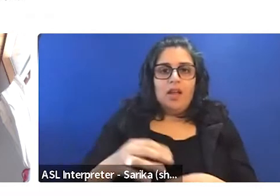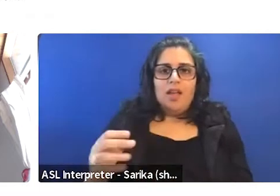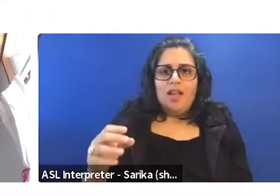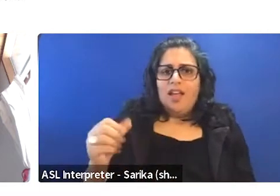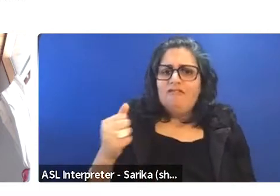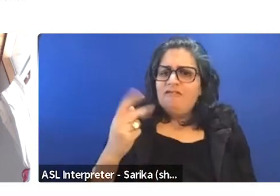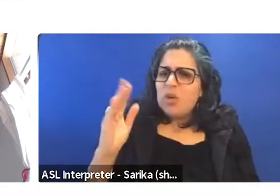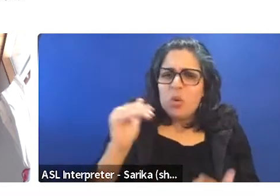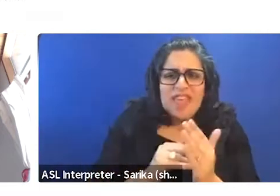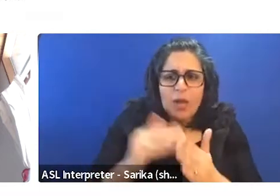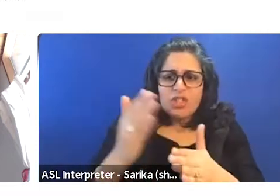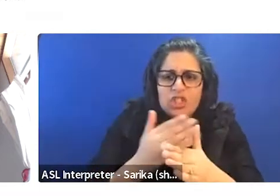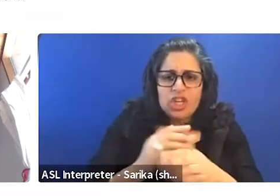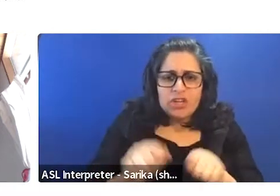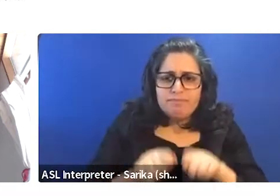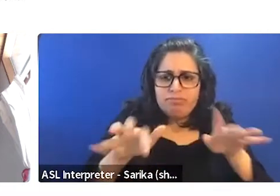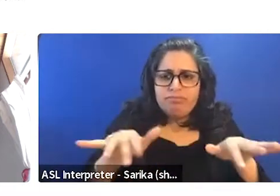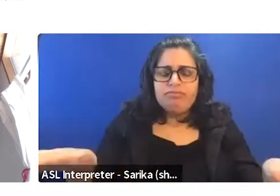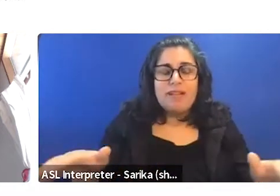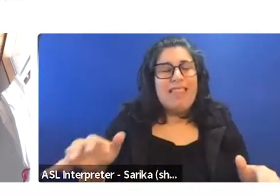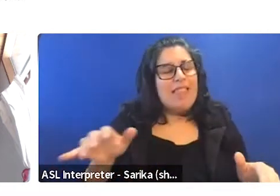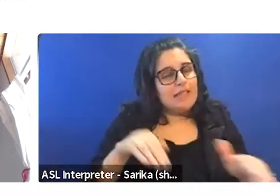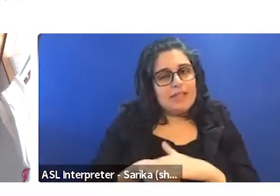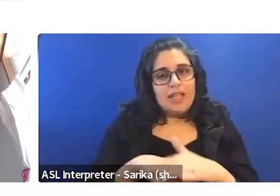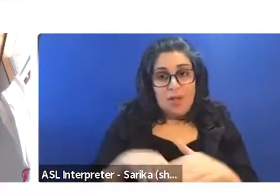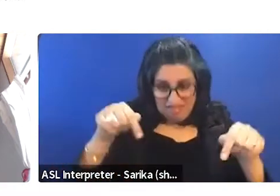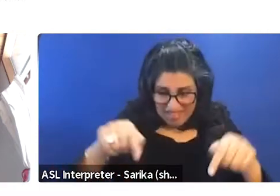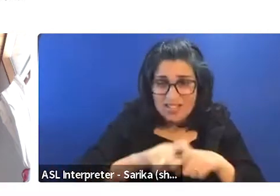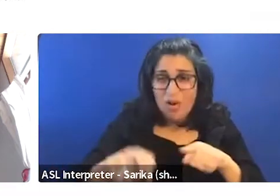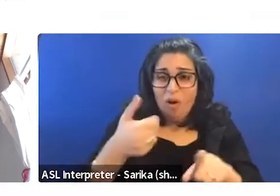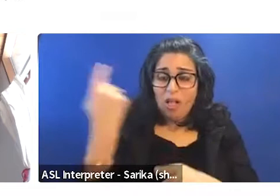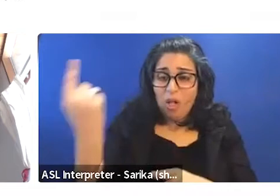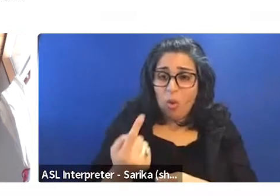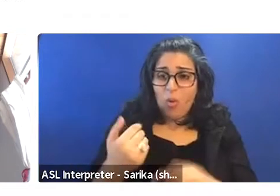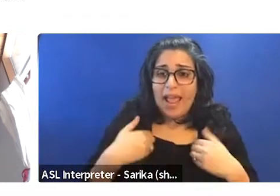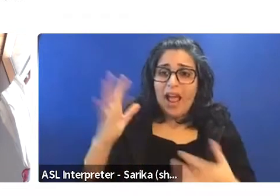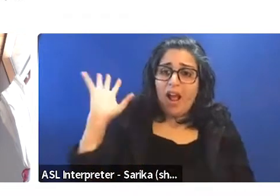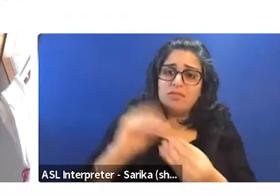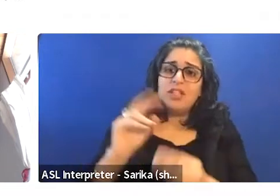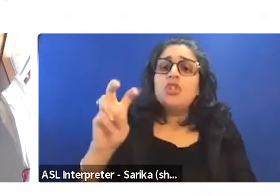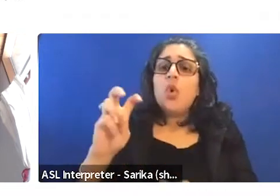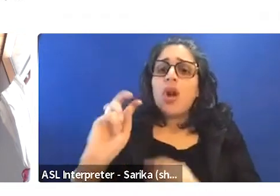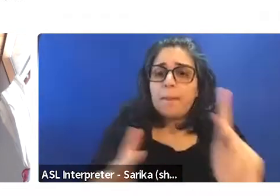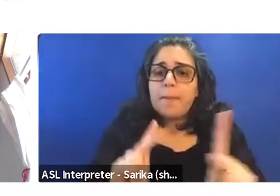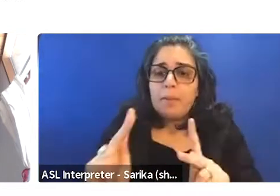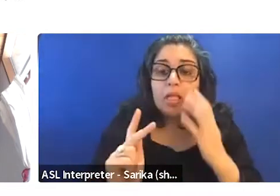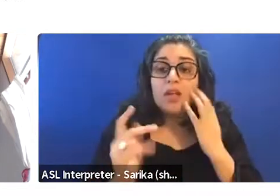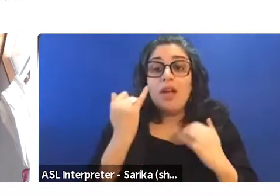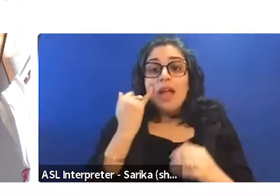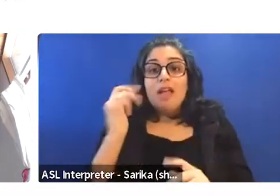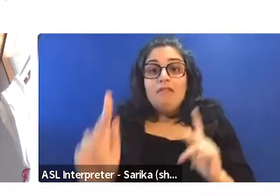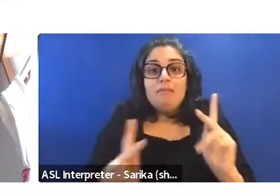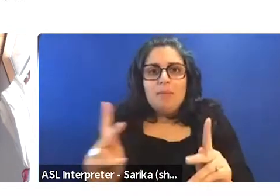to us as organizers. I mean, on this call already, there's 200 people, right? So if all of us share it, this is a huge, potentially